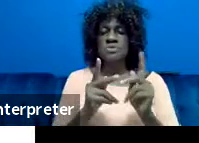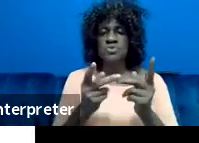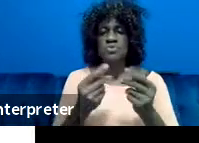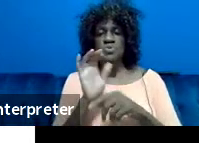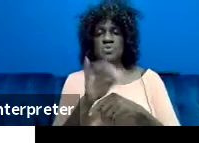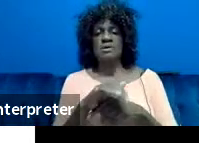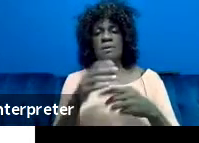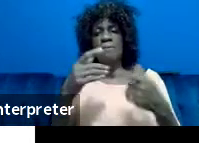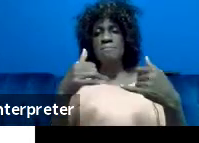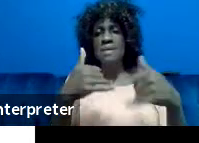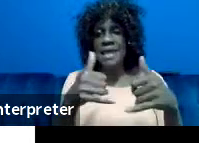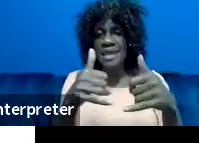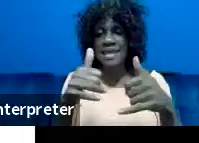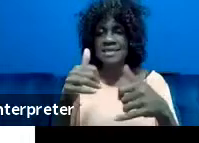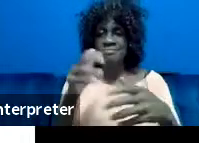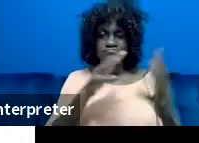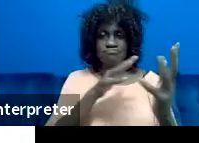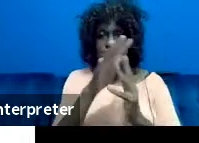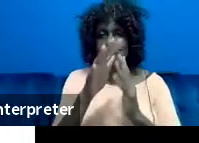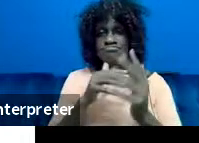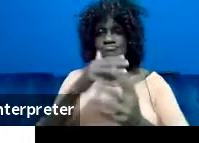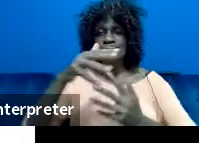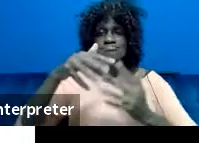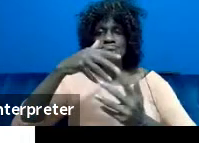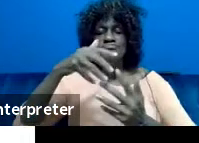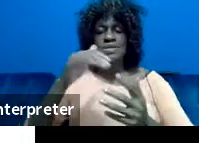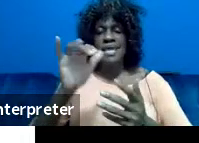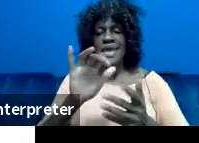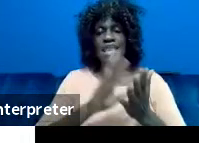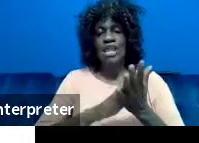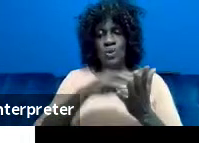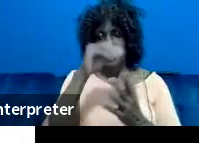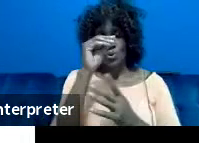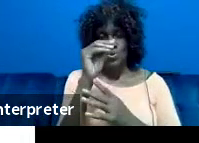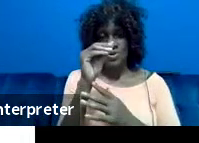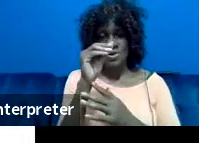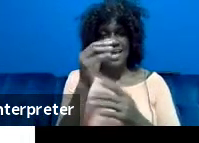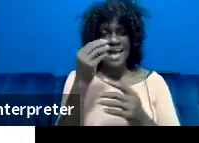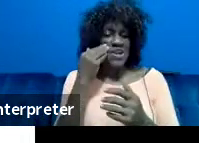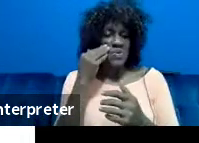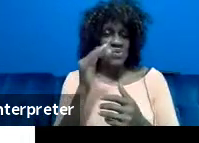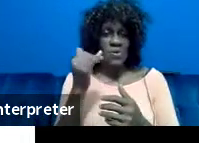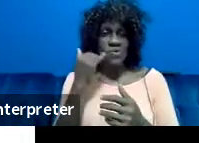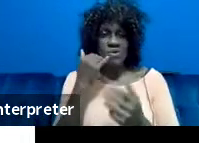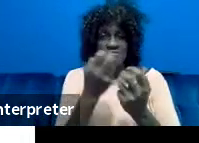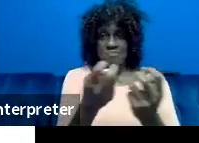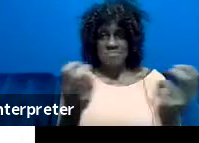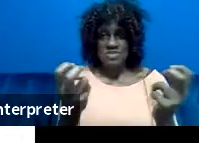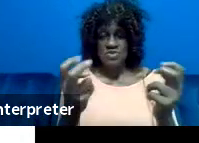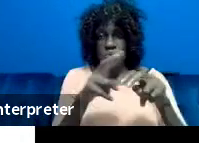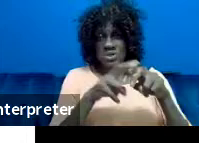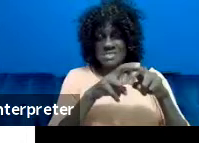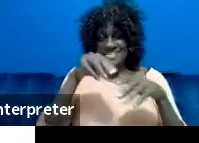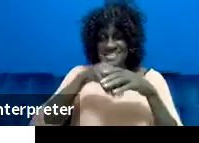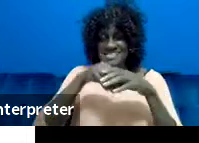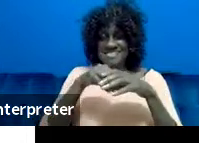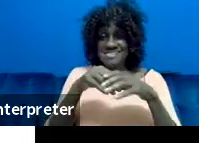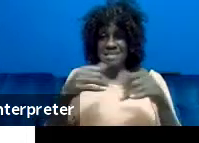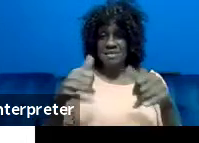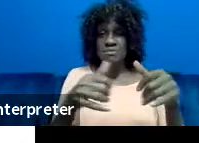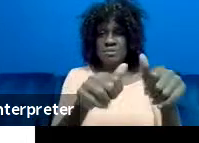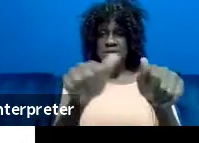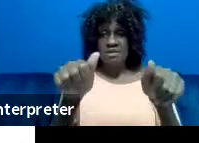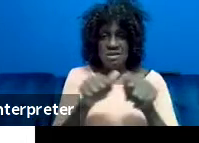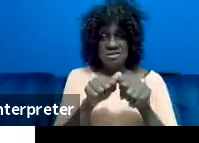this, play, interact, and learn. I can't say that a bench or a seat inside the play area could never